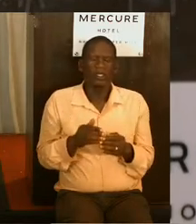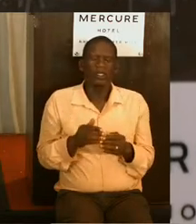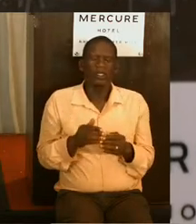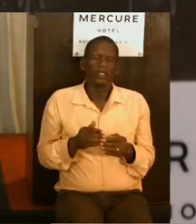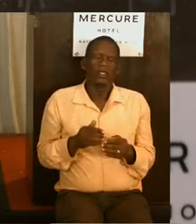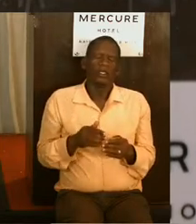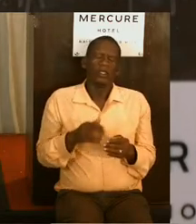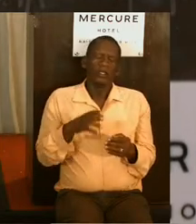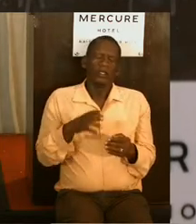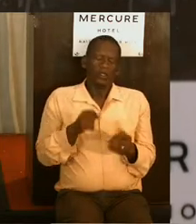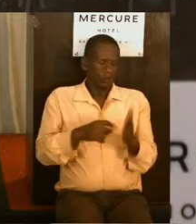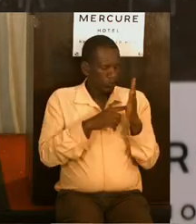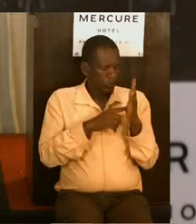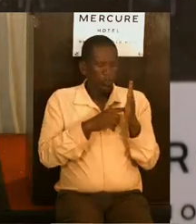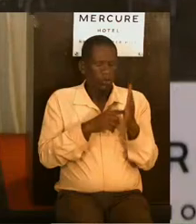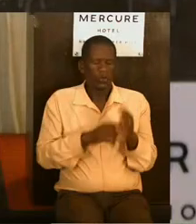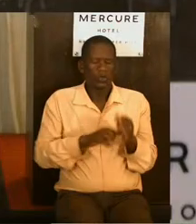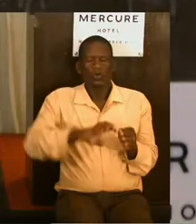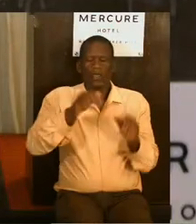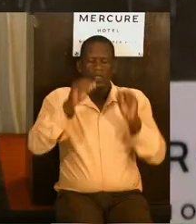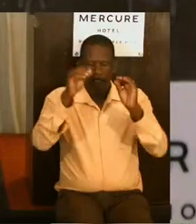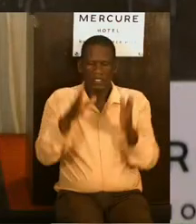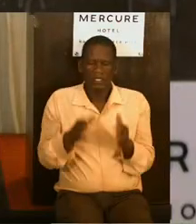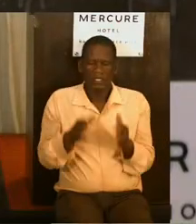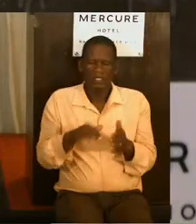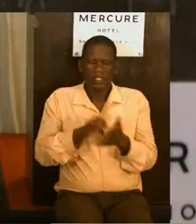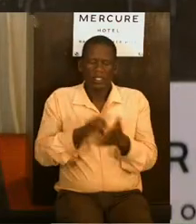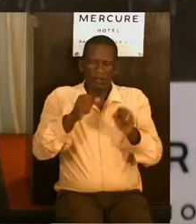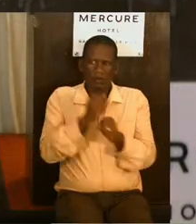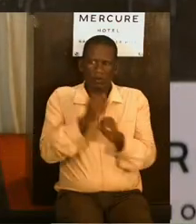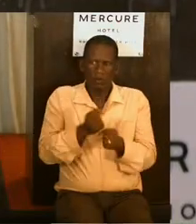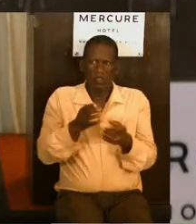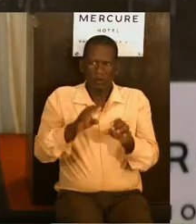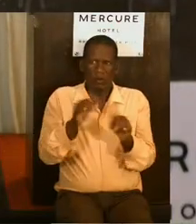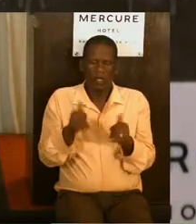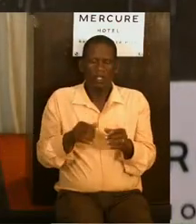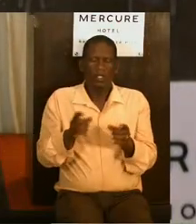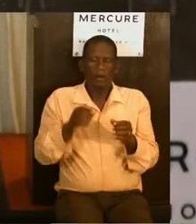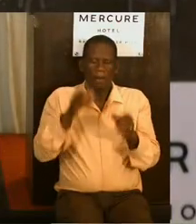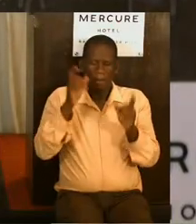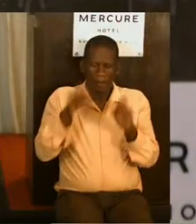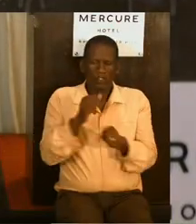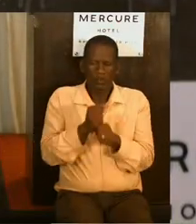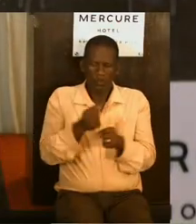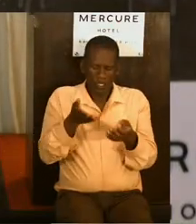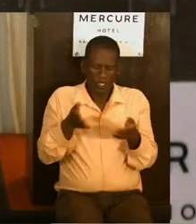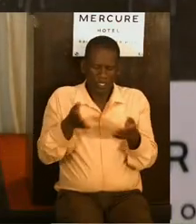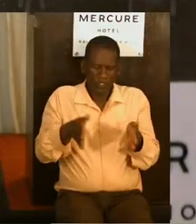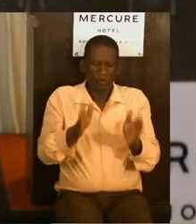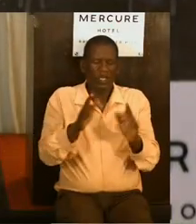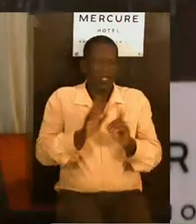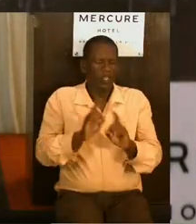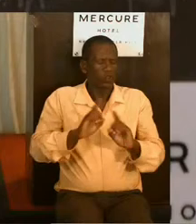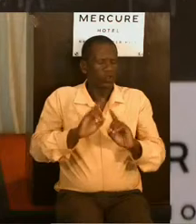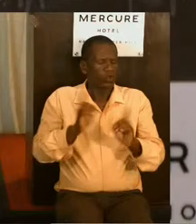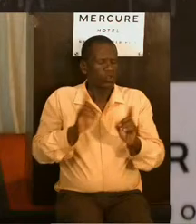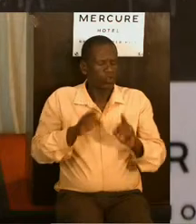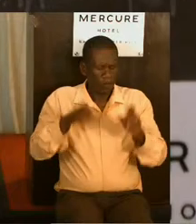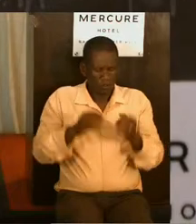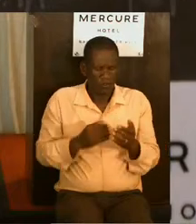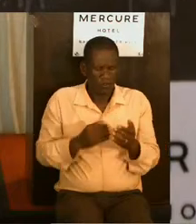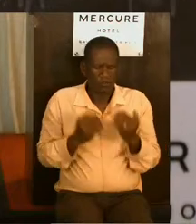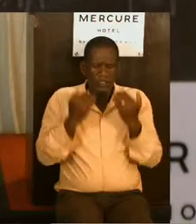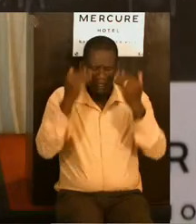to demonstrate to other teachers it can be done you don't have to do things this way you don't have to be